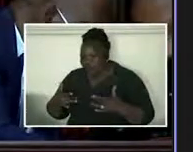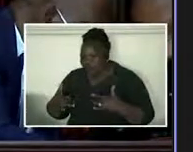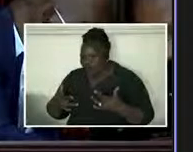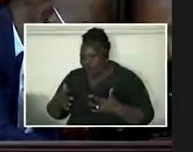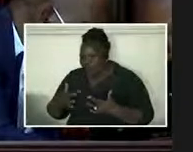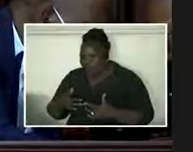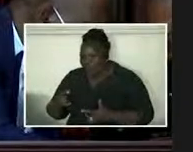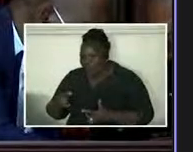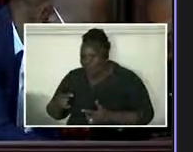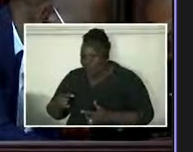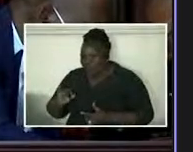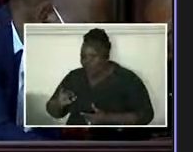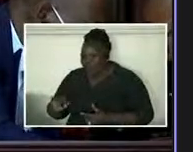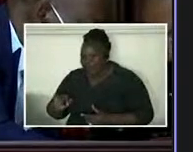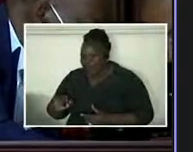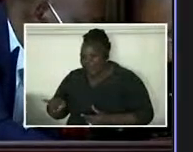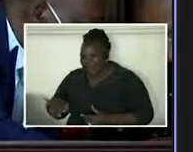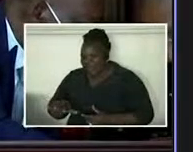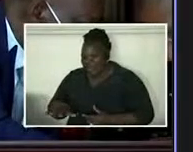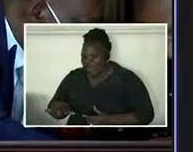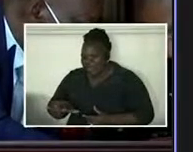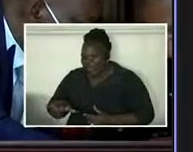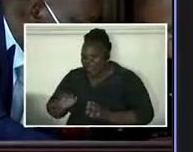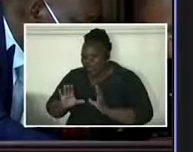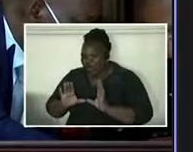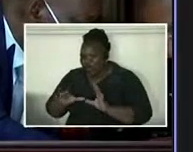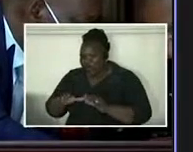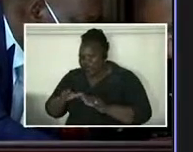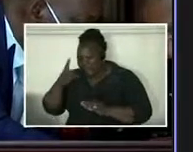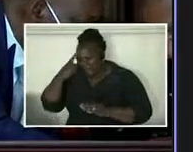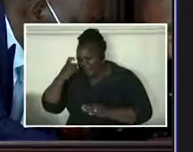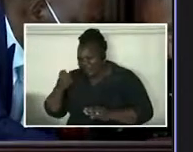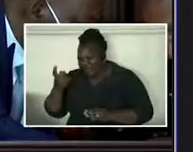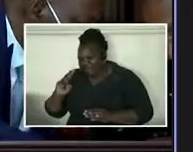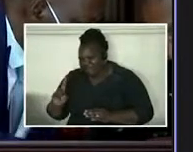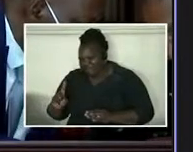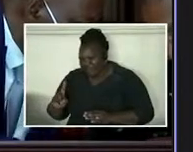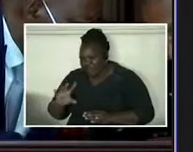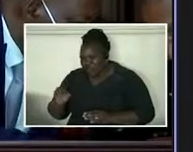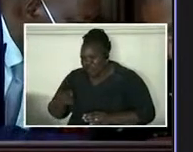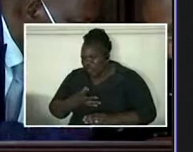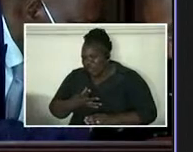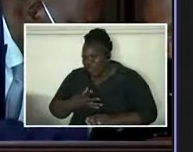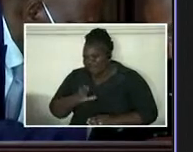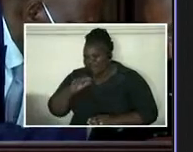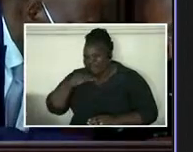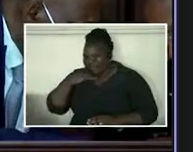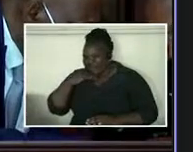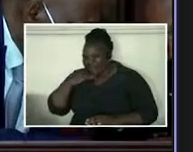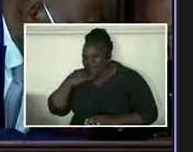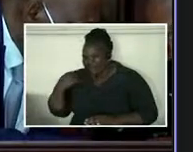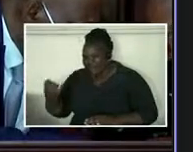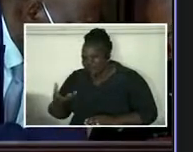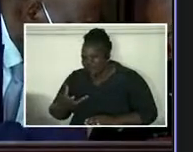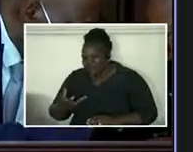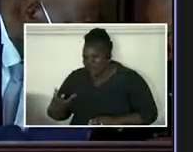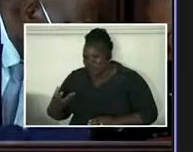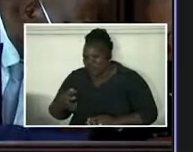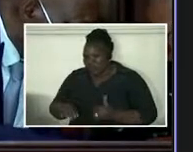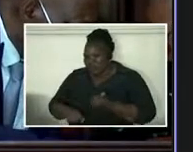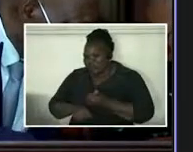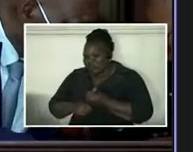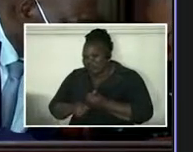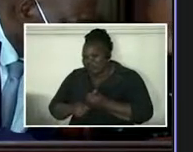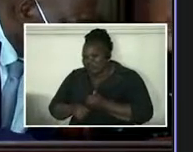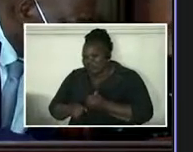areas the committee believes that it is important for the department to provide adequate resources to support the various government structures within the